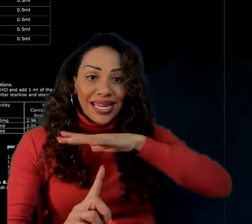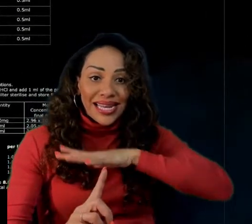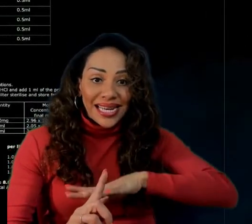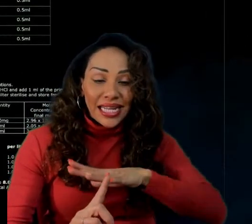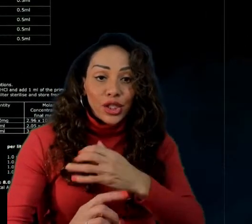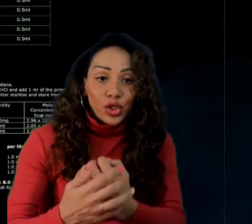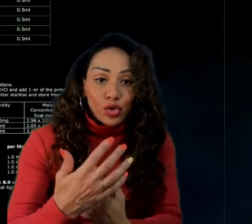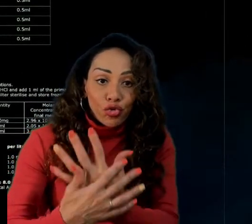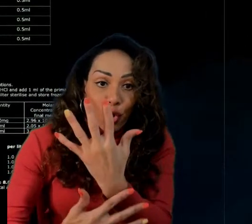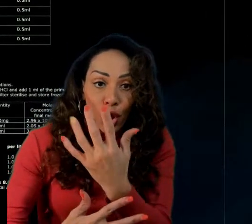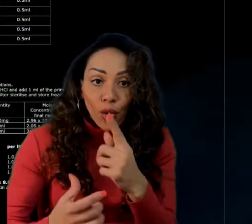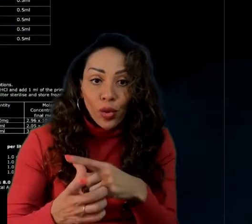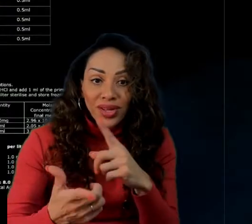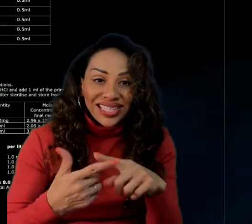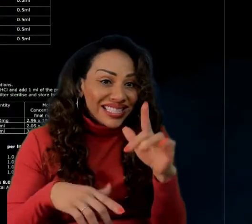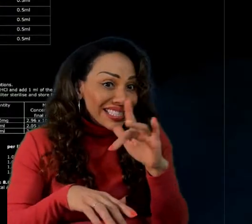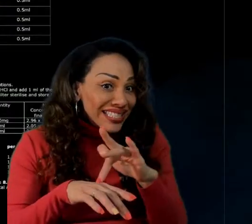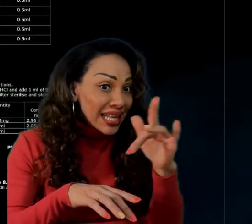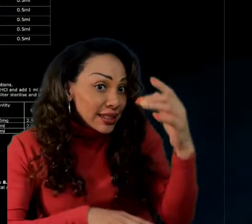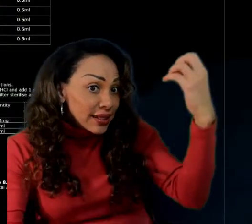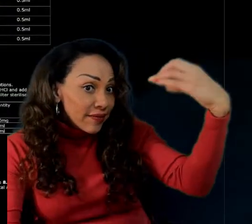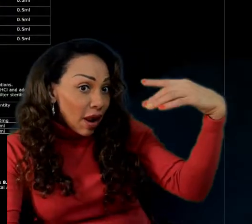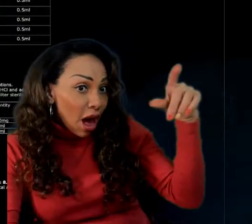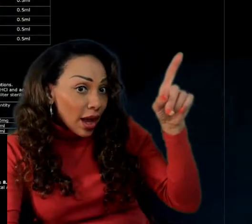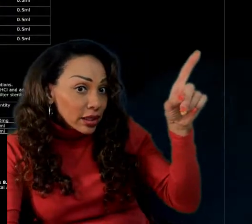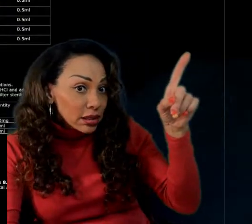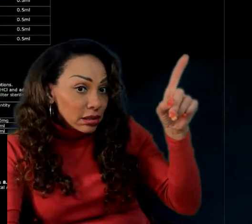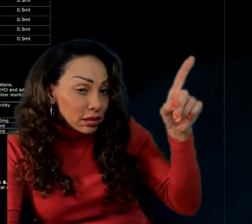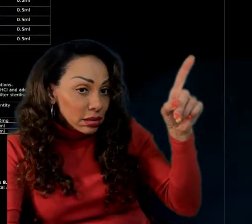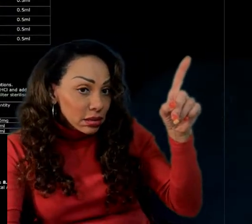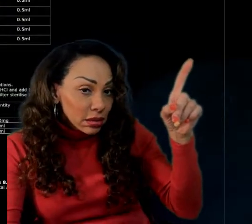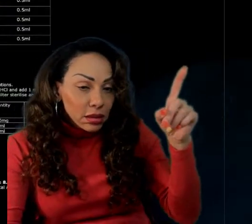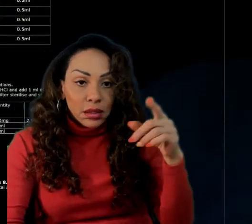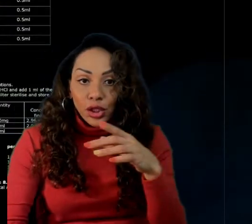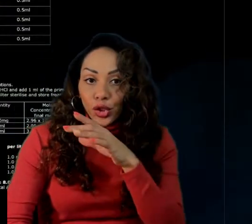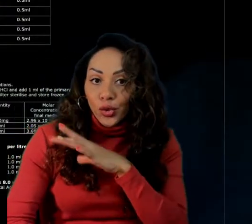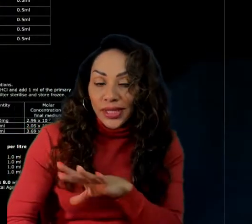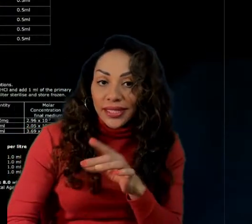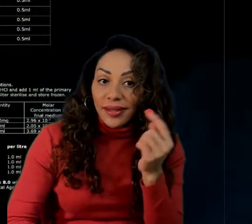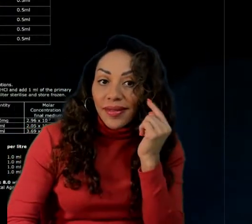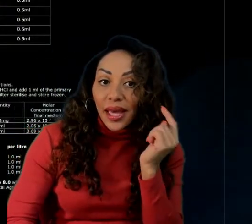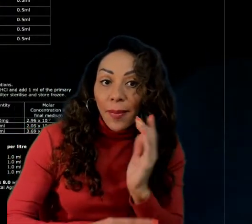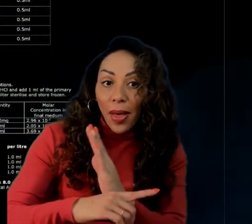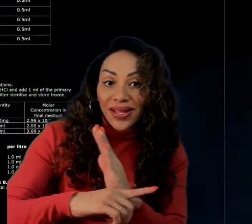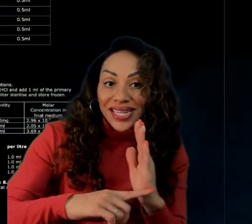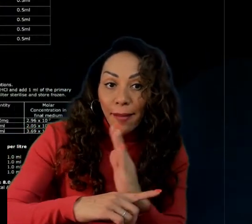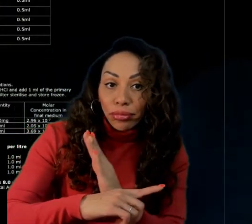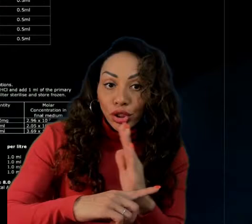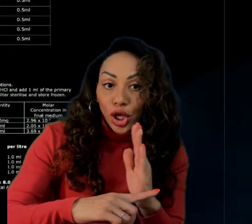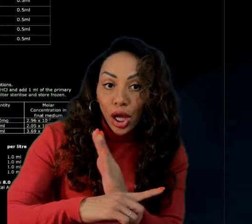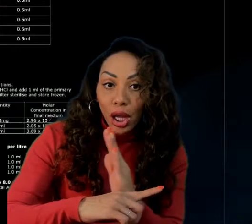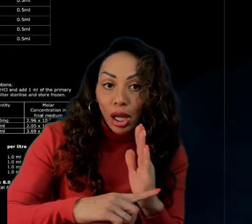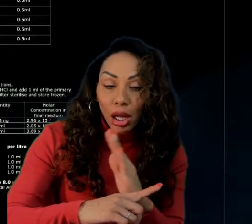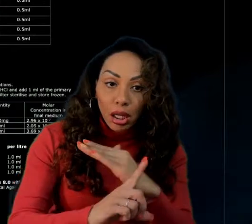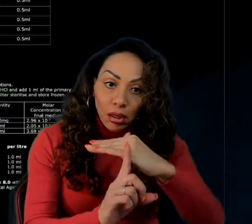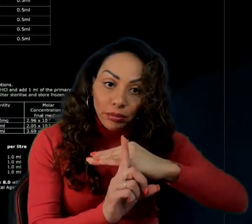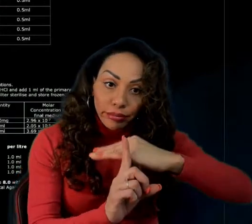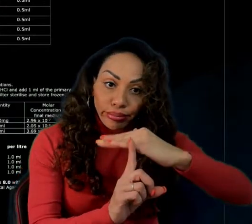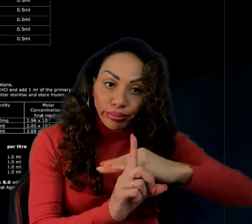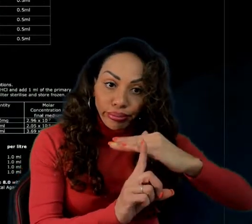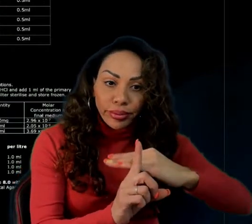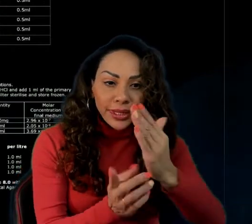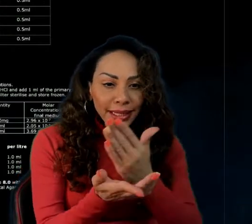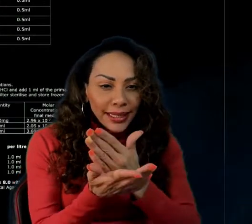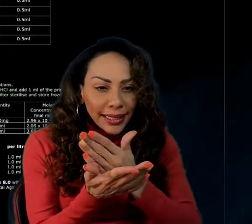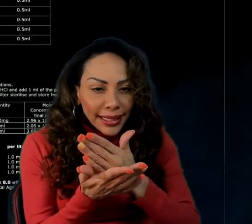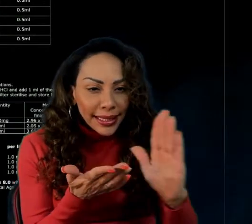was. It has to be kept within certain like temperature ranges, keeps in sterile conditions with the